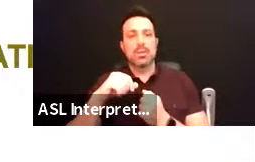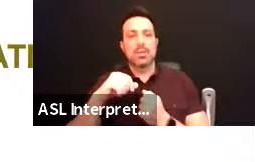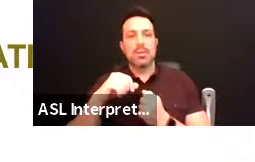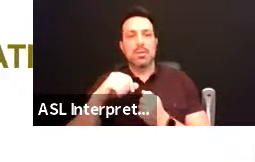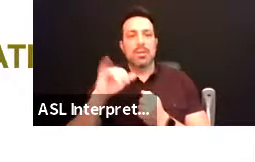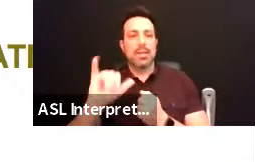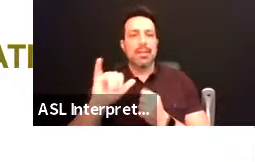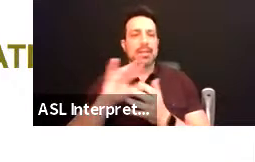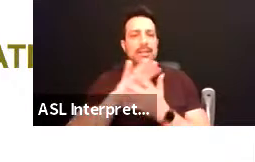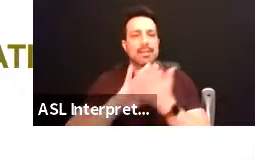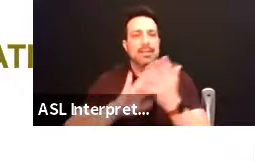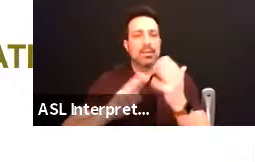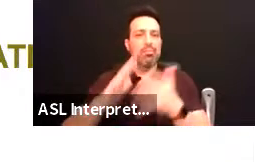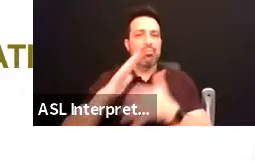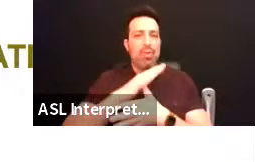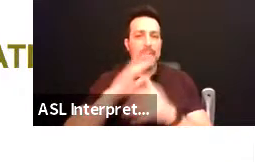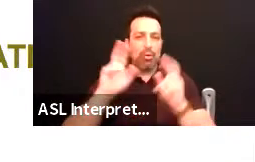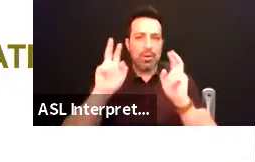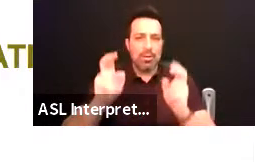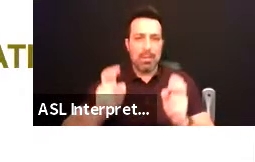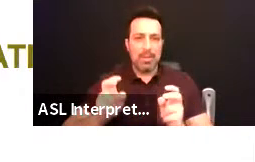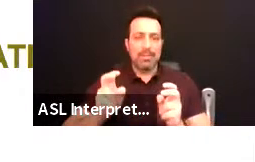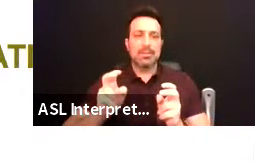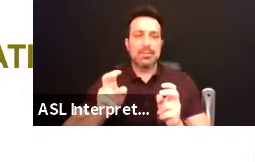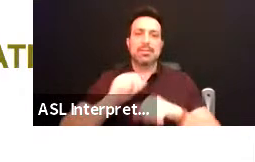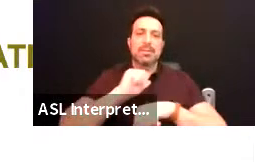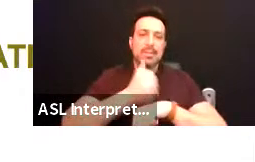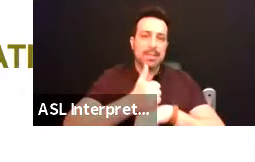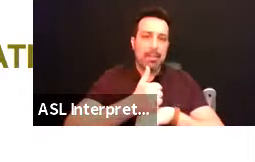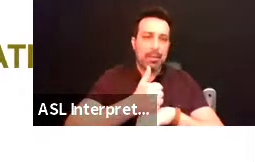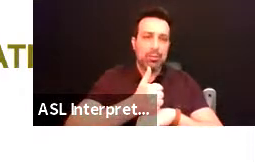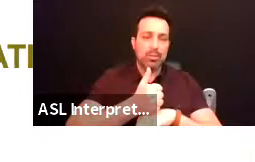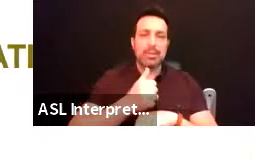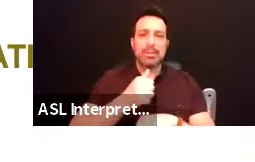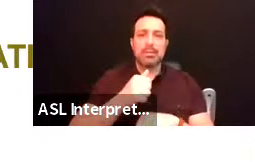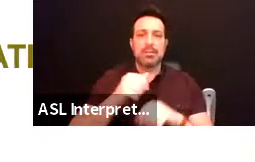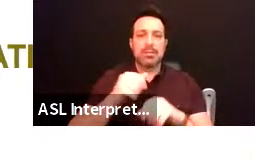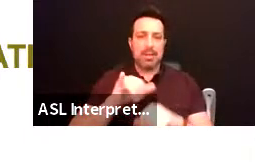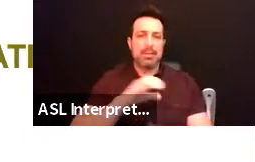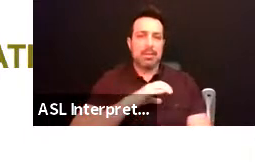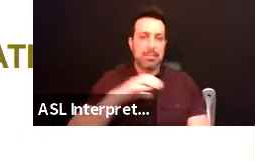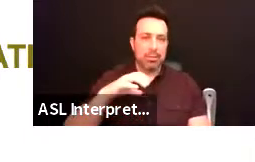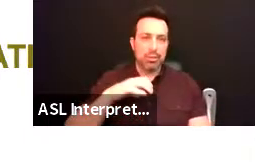These were the primary topics: establishment of the commission,